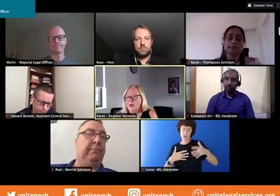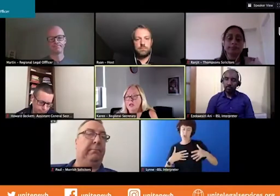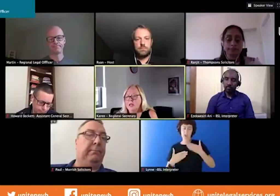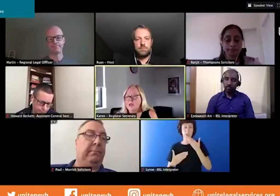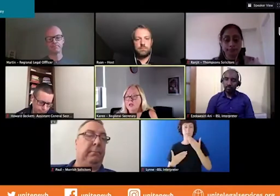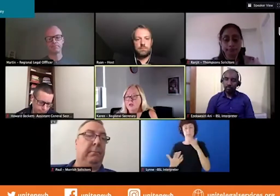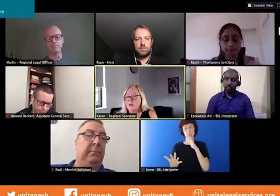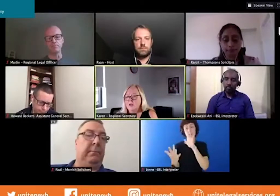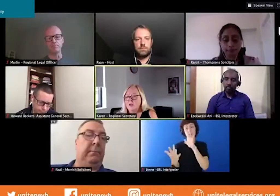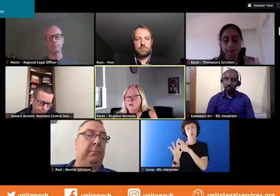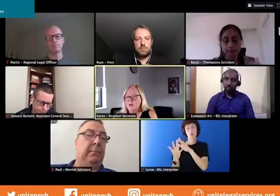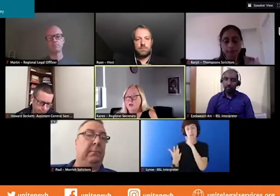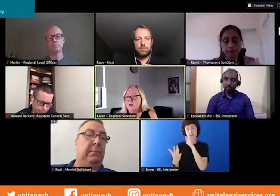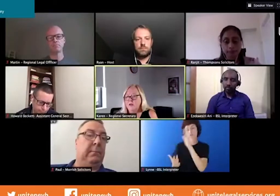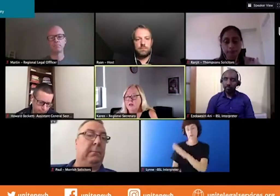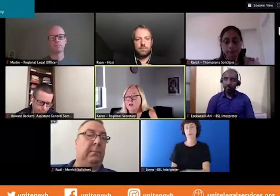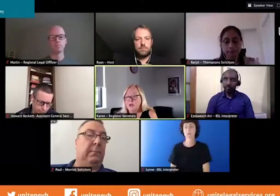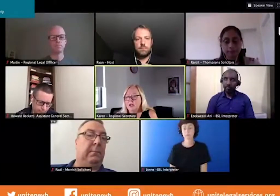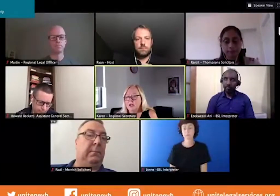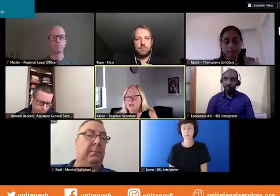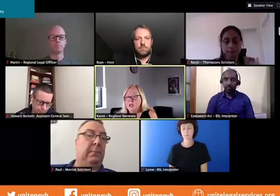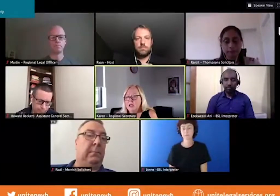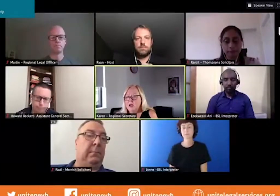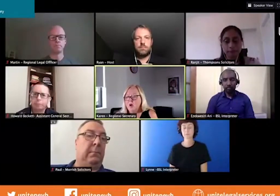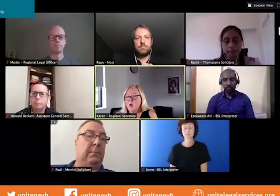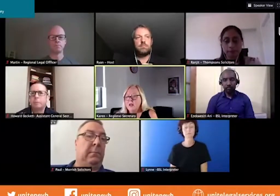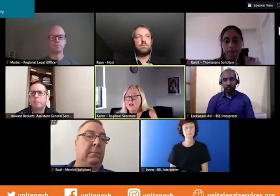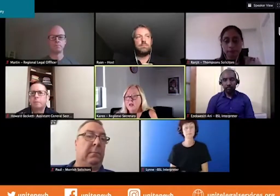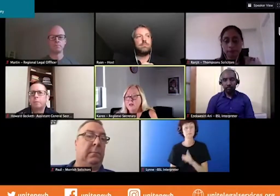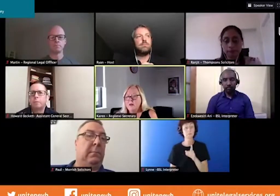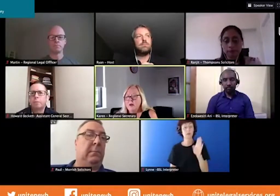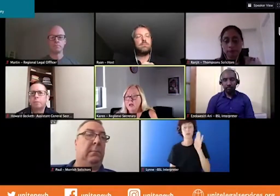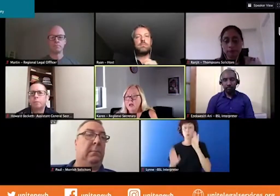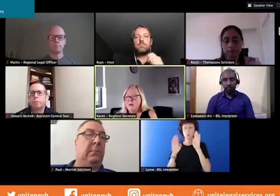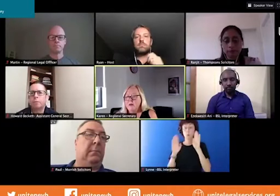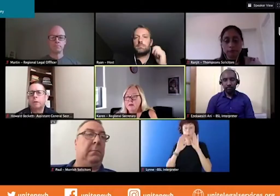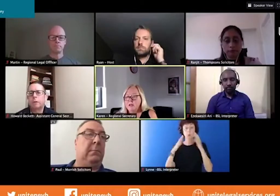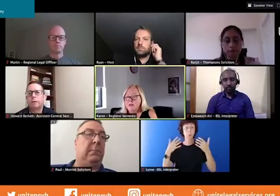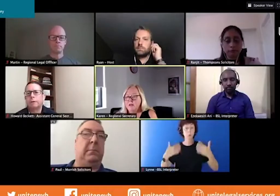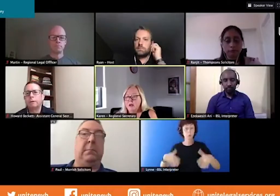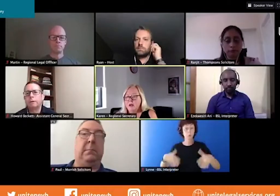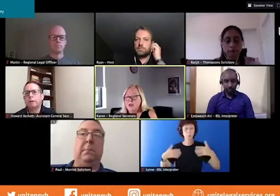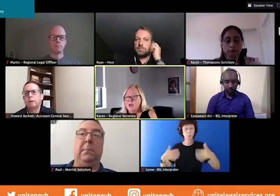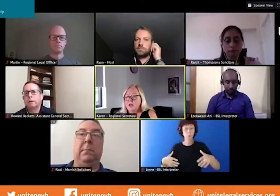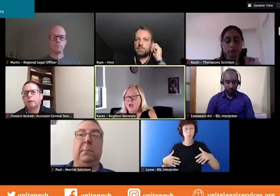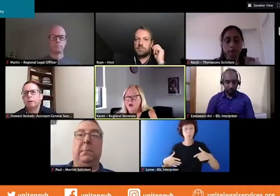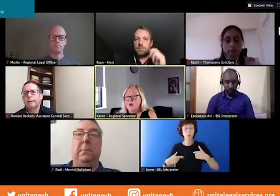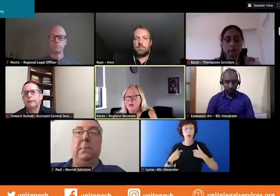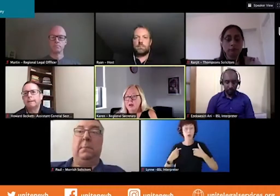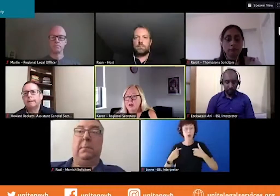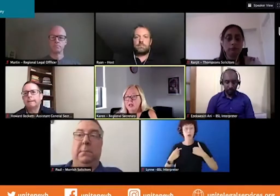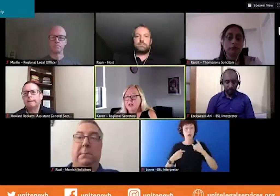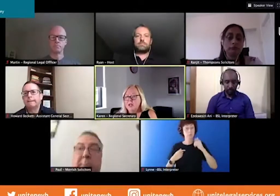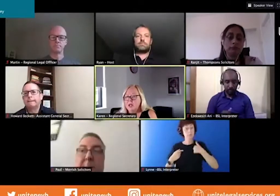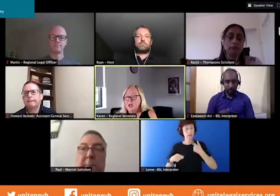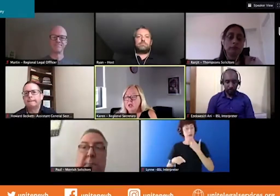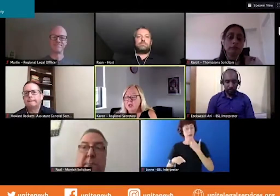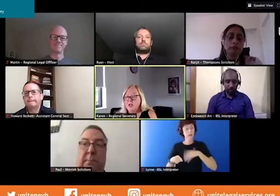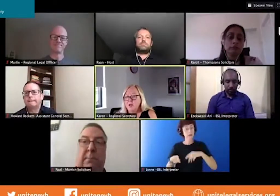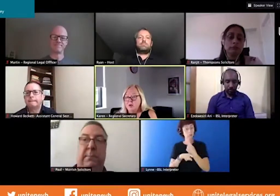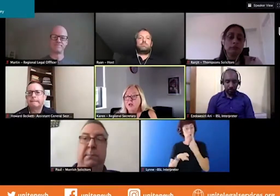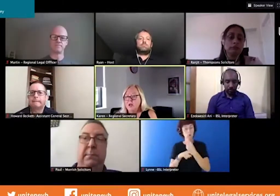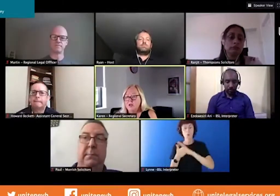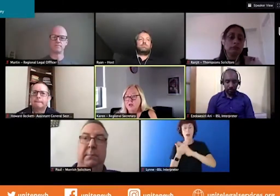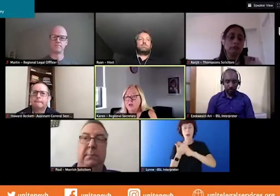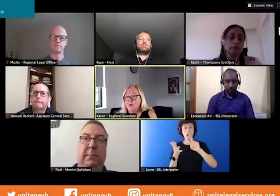three of you on that subject, what it says to me, and maybe this is something I need to talk to Howard about, is that there's some research and some work